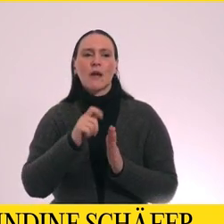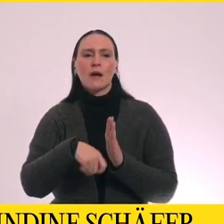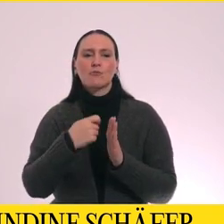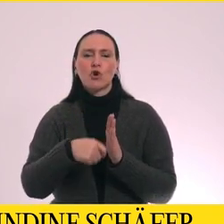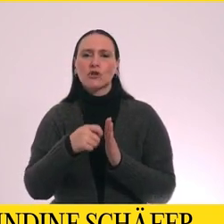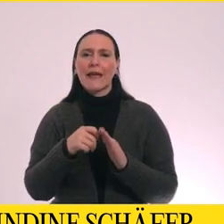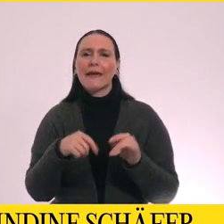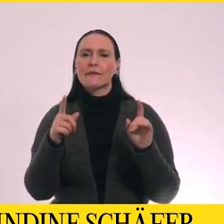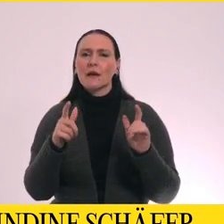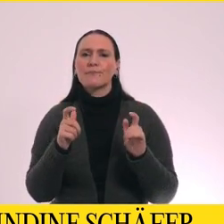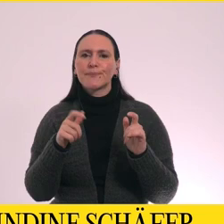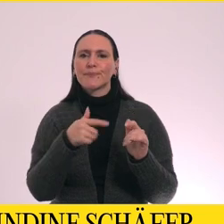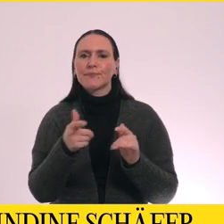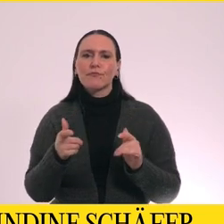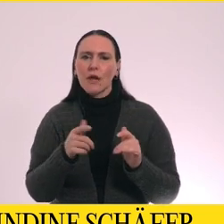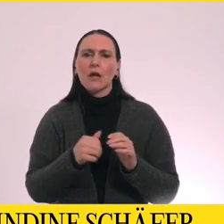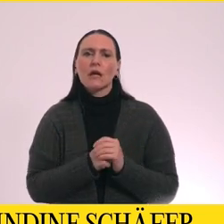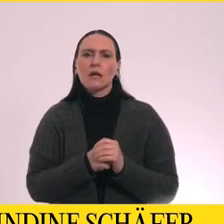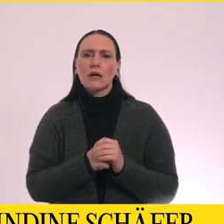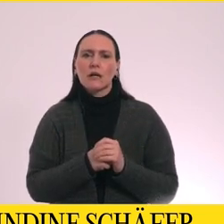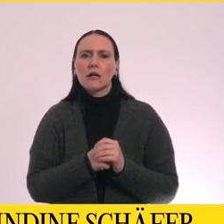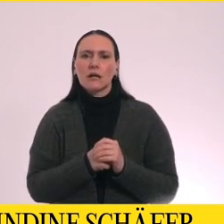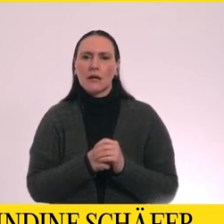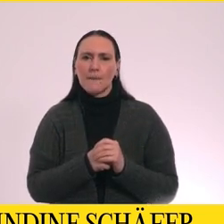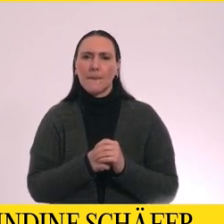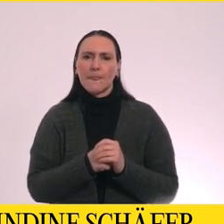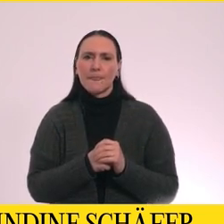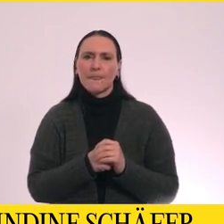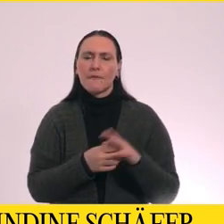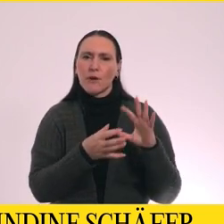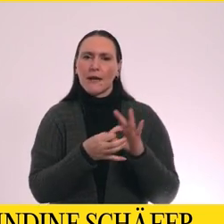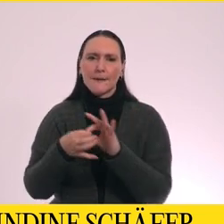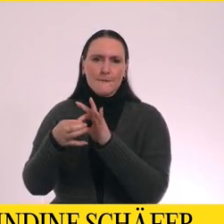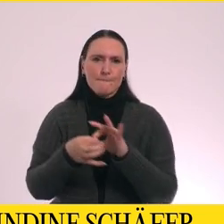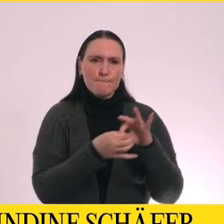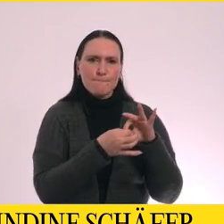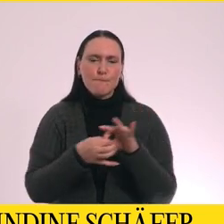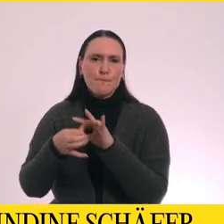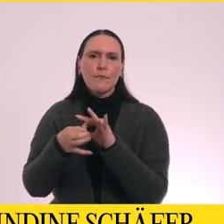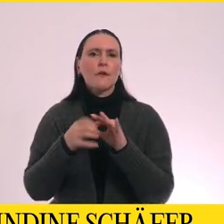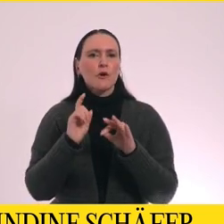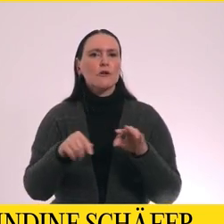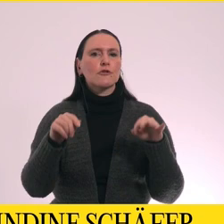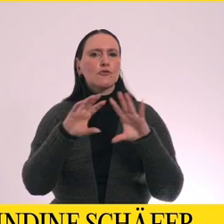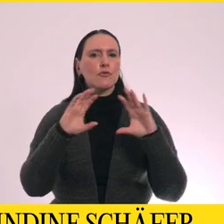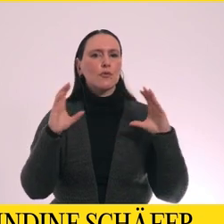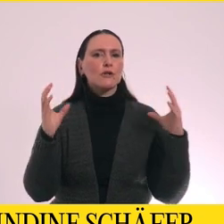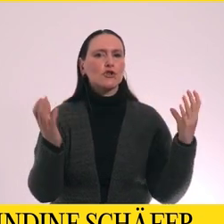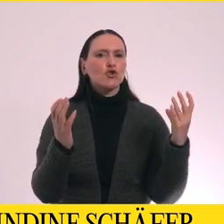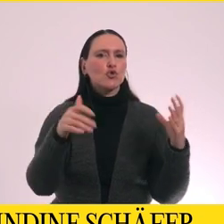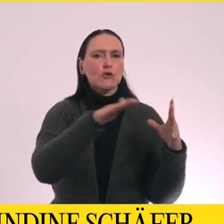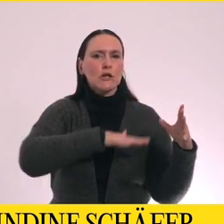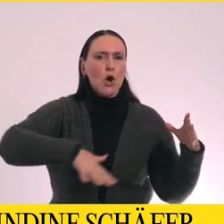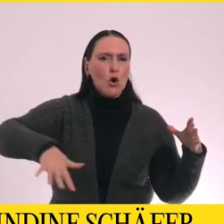deep trust-based relationships with individuals and within the environment of the studio, and with